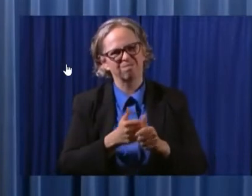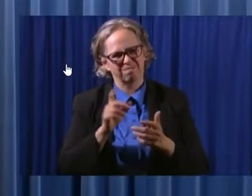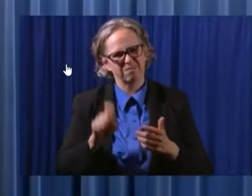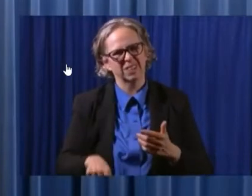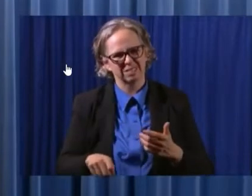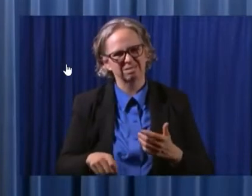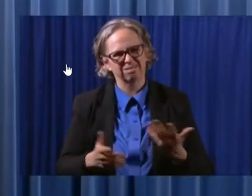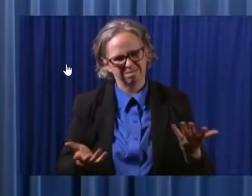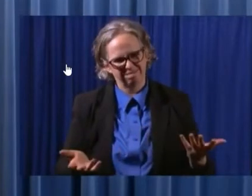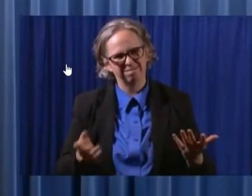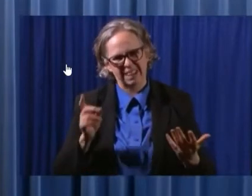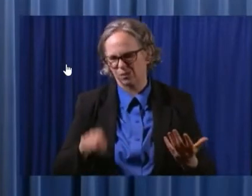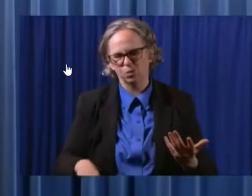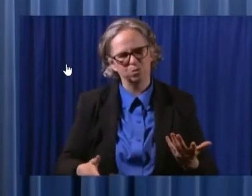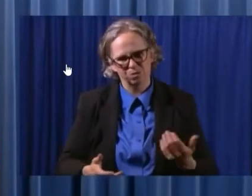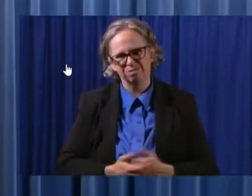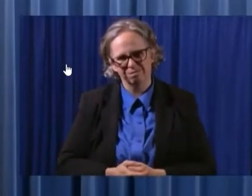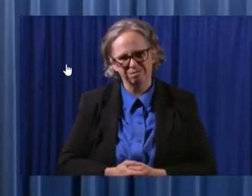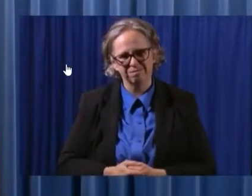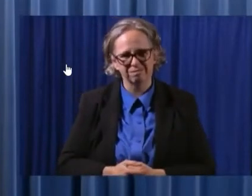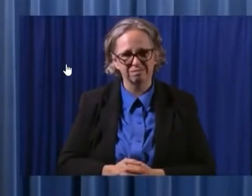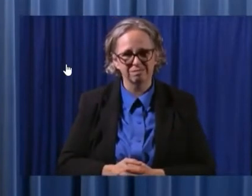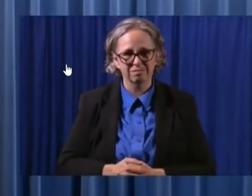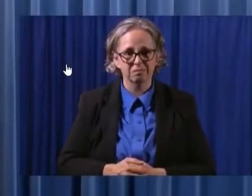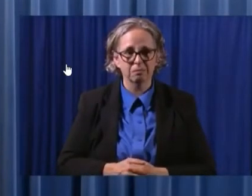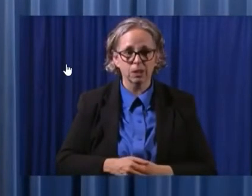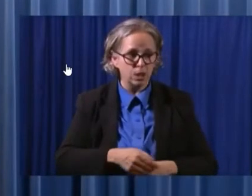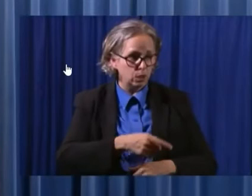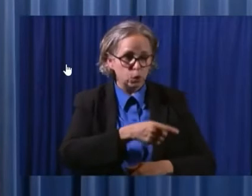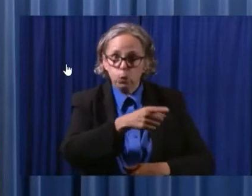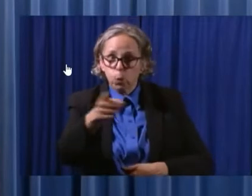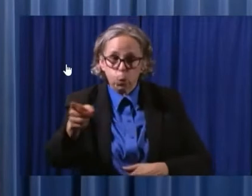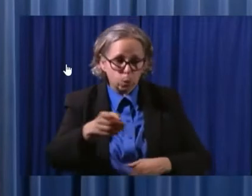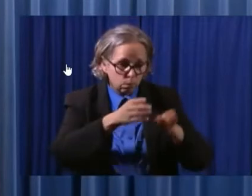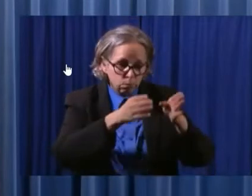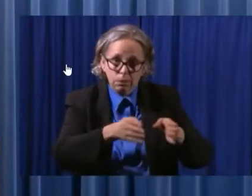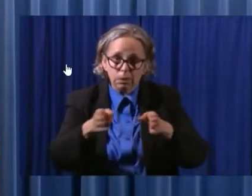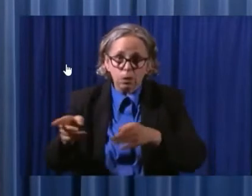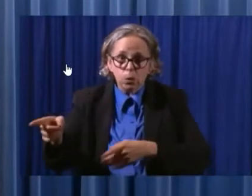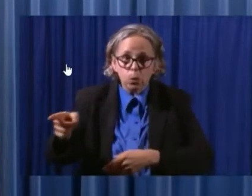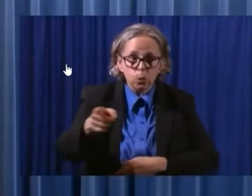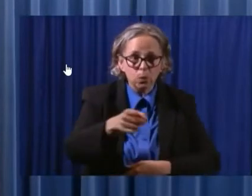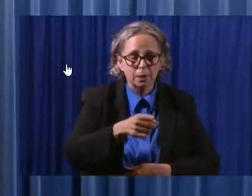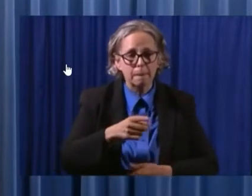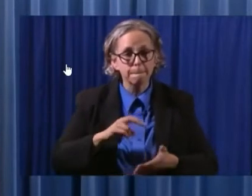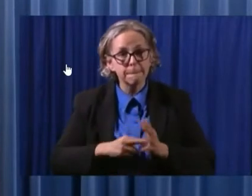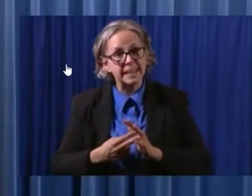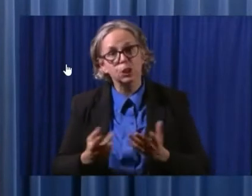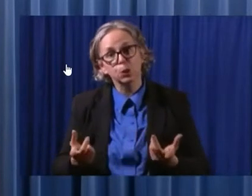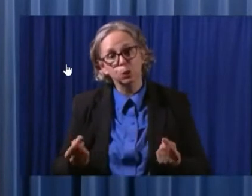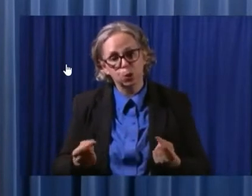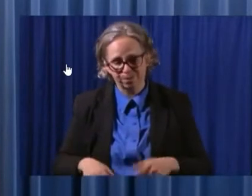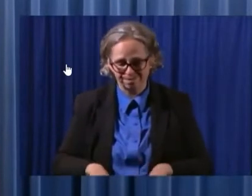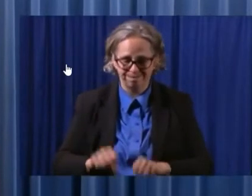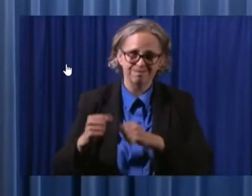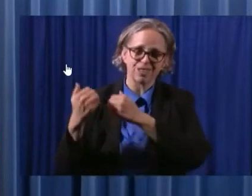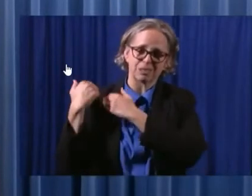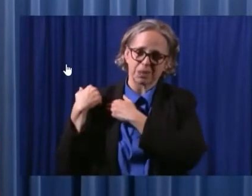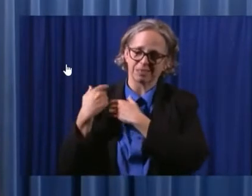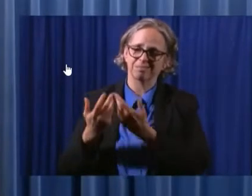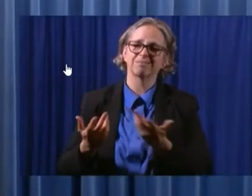mass gatherings. On an individual basis, all Ohioans should continue to take appropriate health and safety precautions, including conducting daily